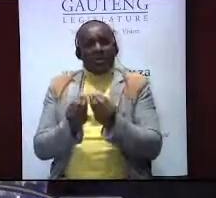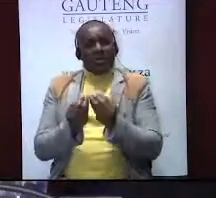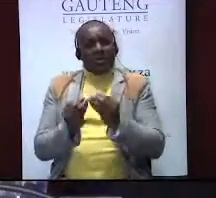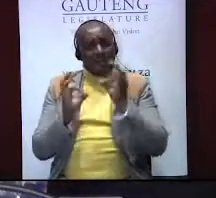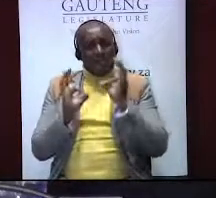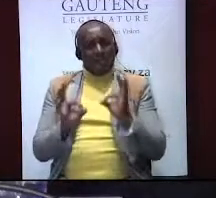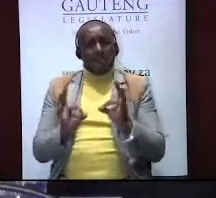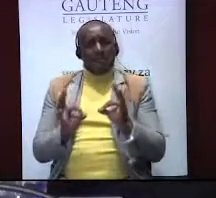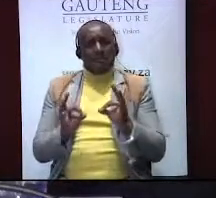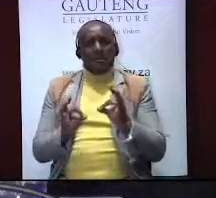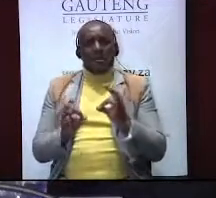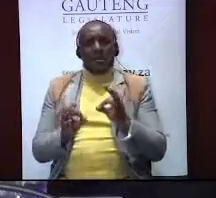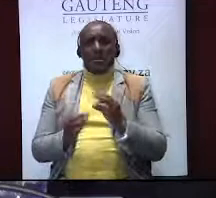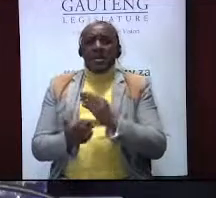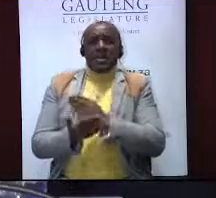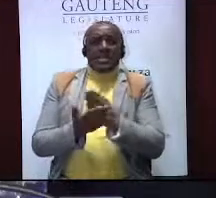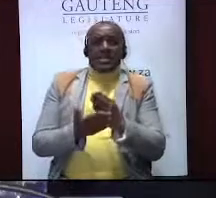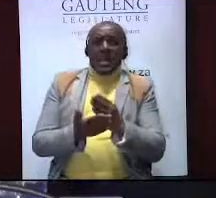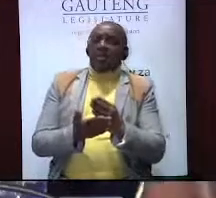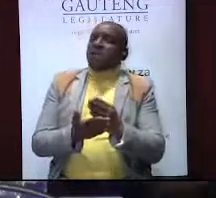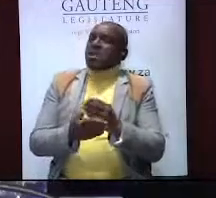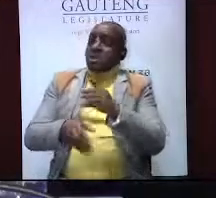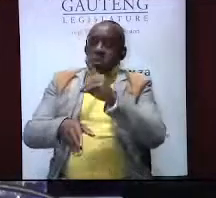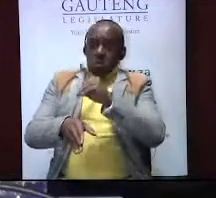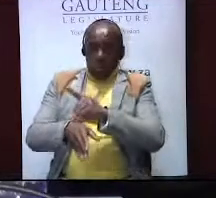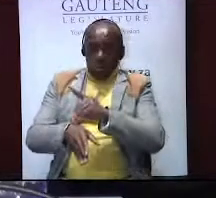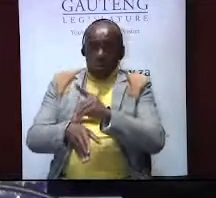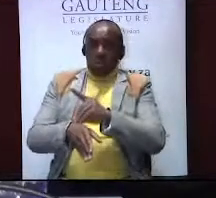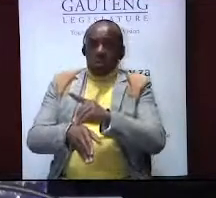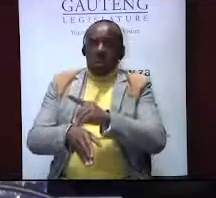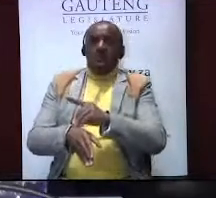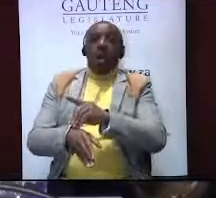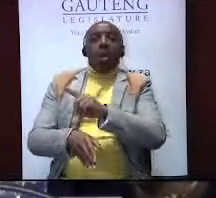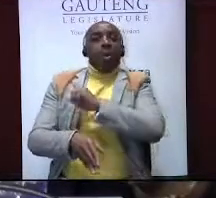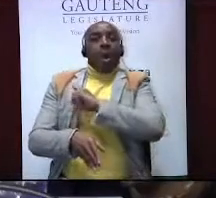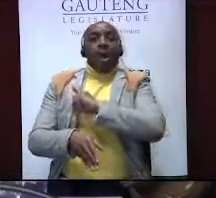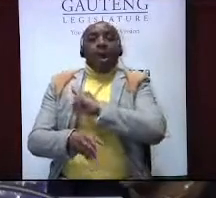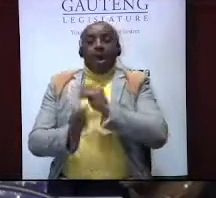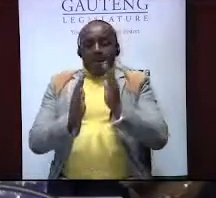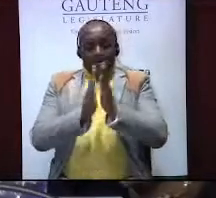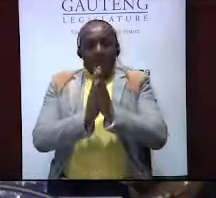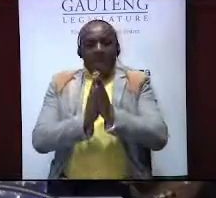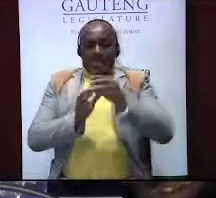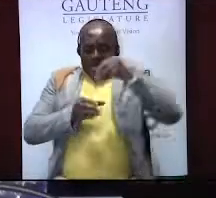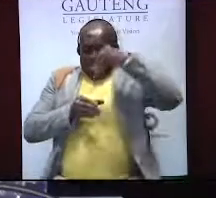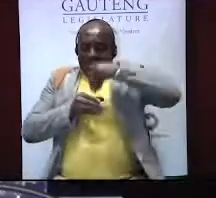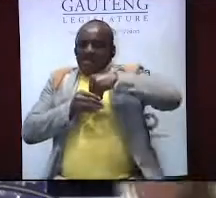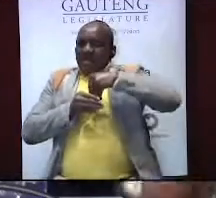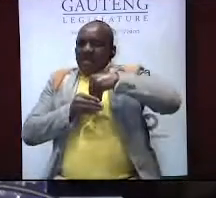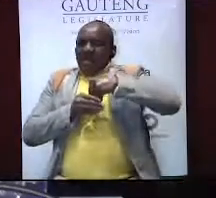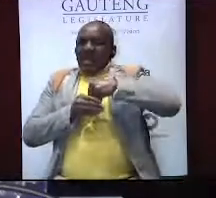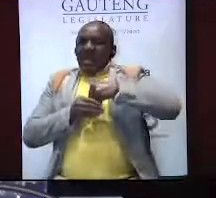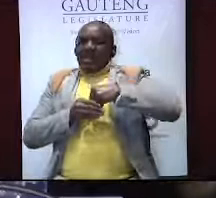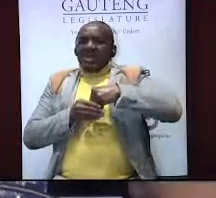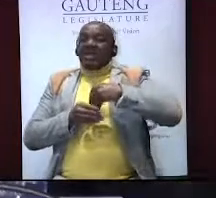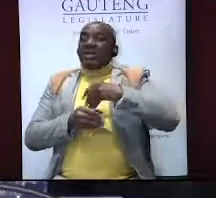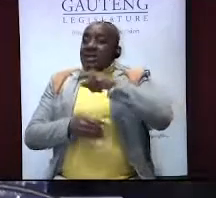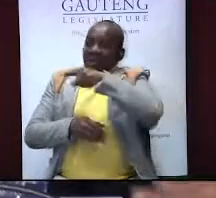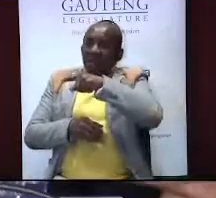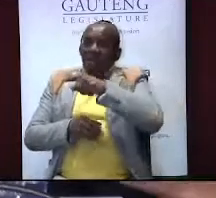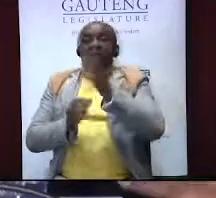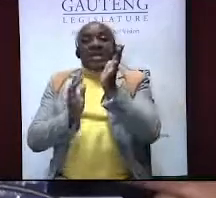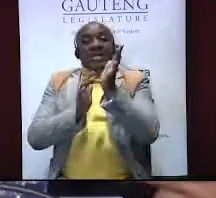supposed to be doctors because Christ lives inside of us. He is the Jehovah